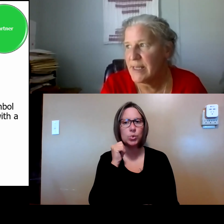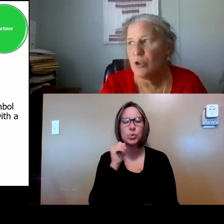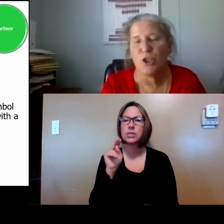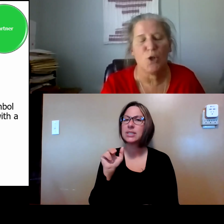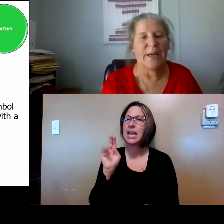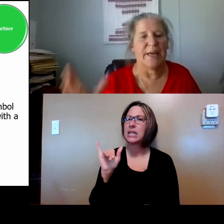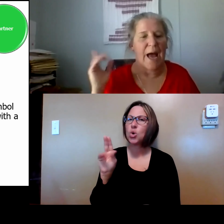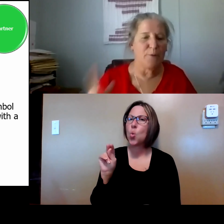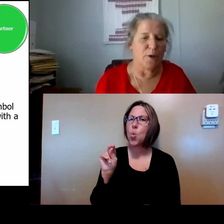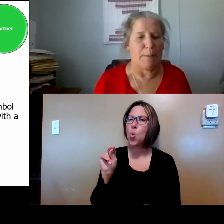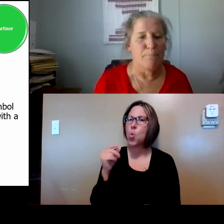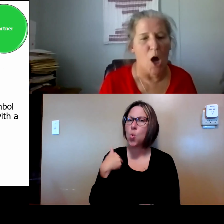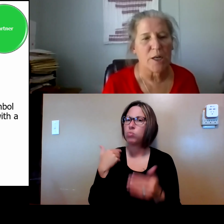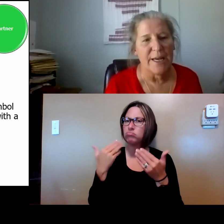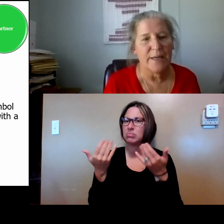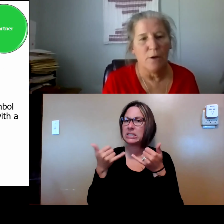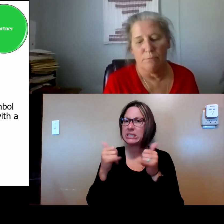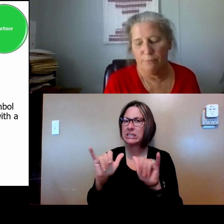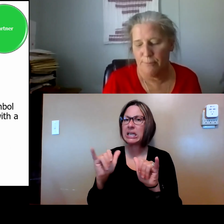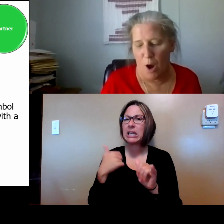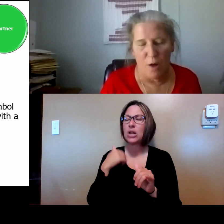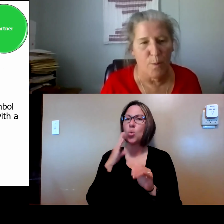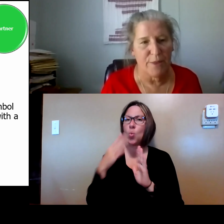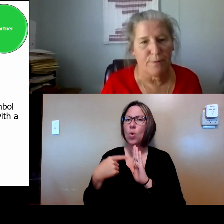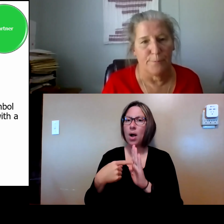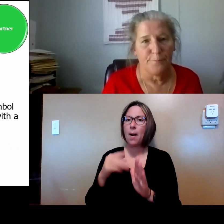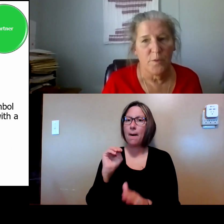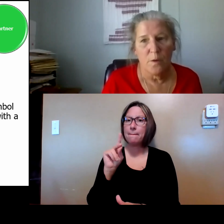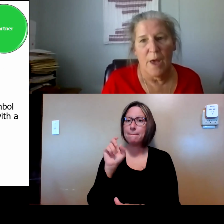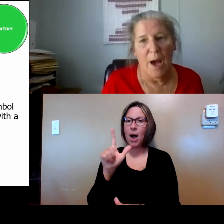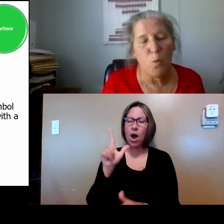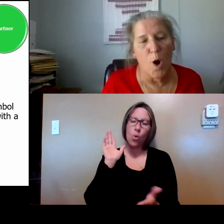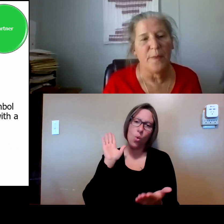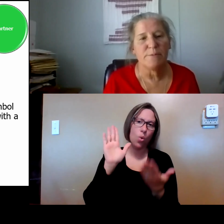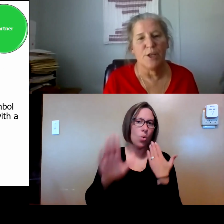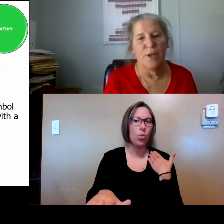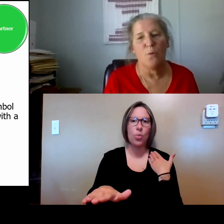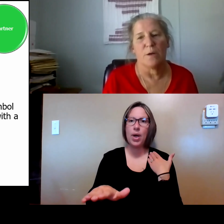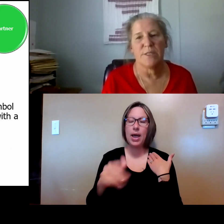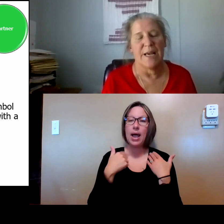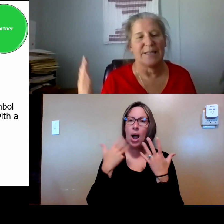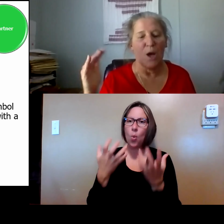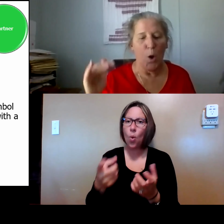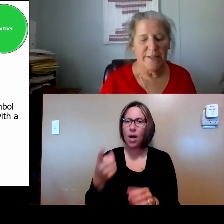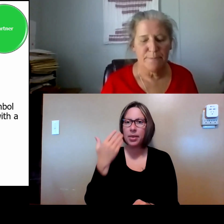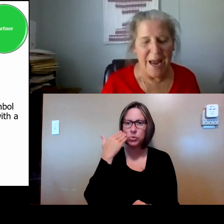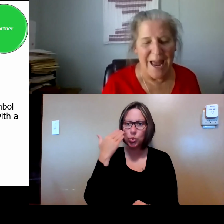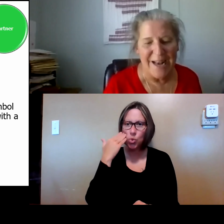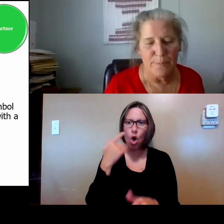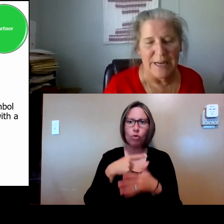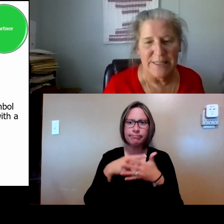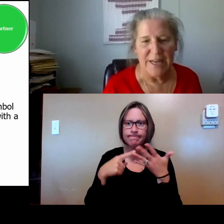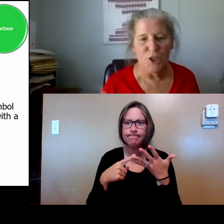be still doing it. I'm going to be modeling all the way through. I want them to know those things. It's